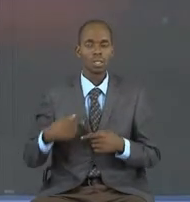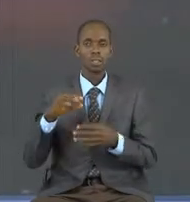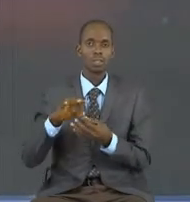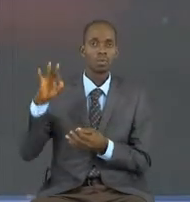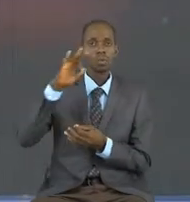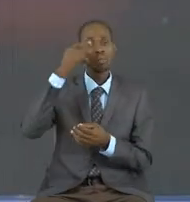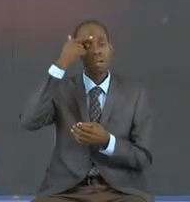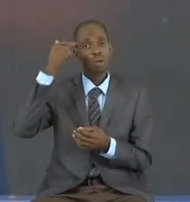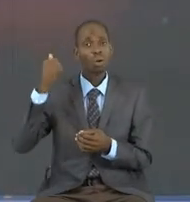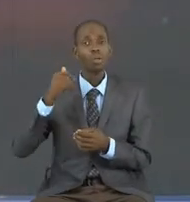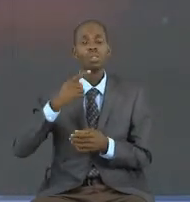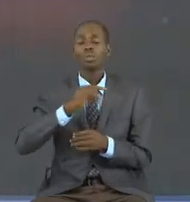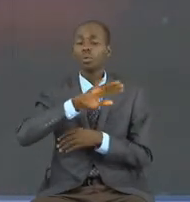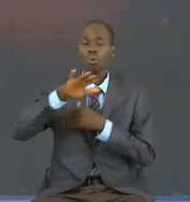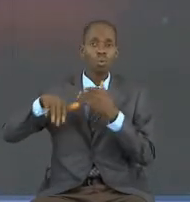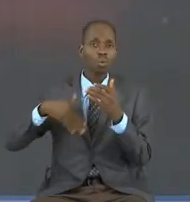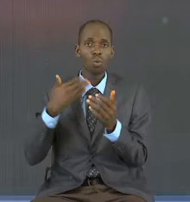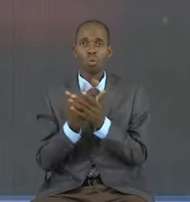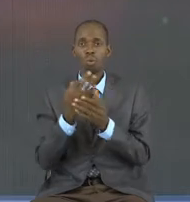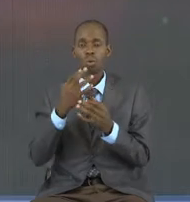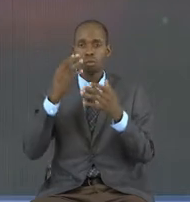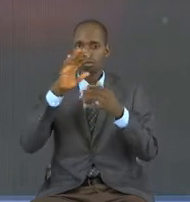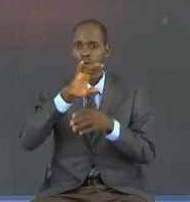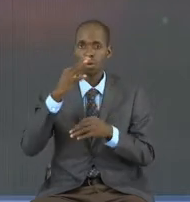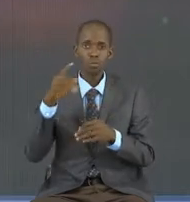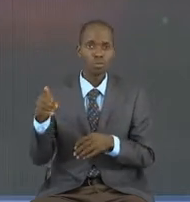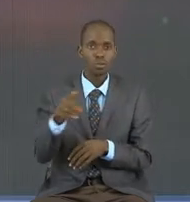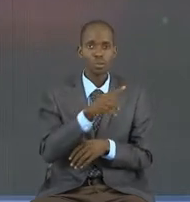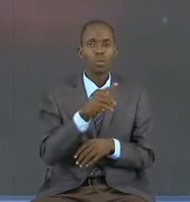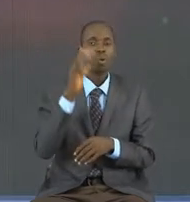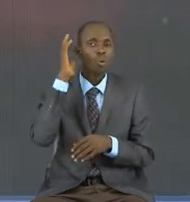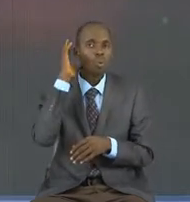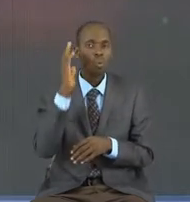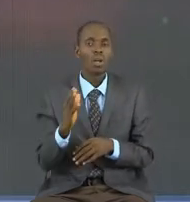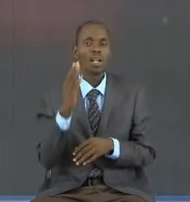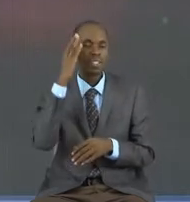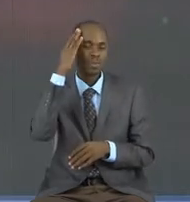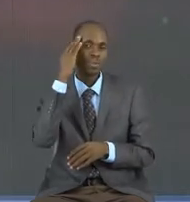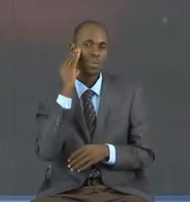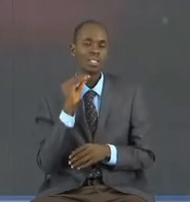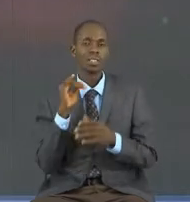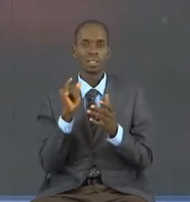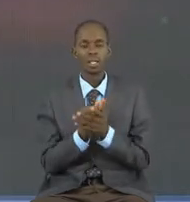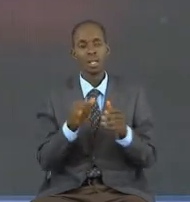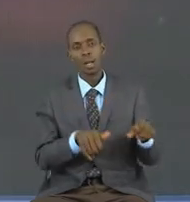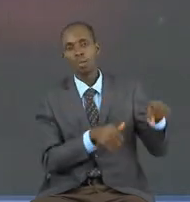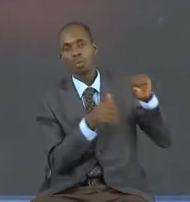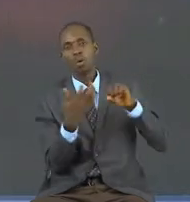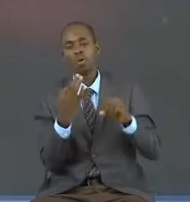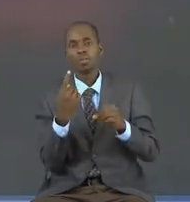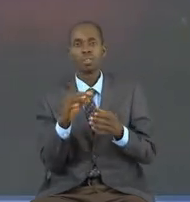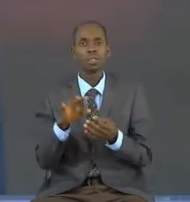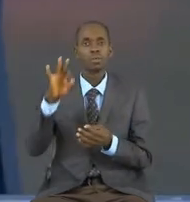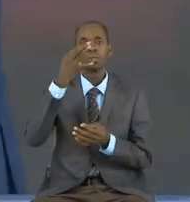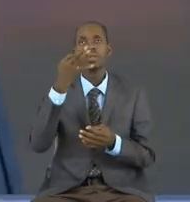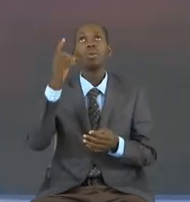whole personality experiences the outpouring of the Spirit of God, and they